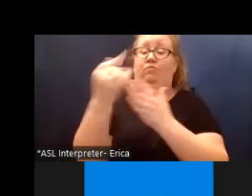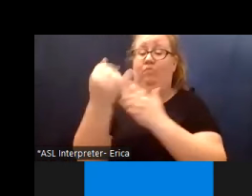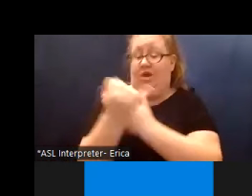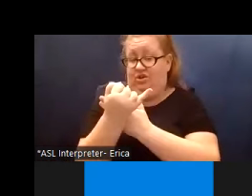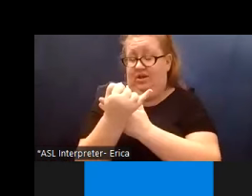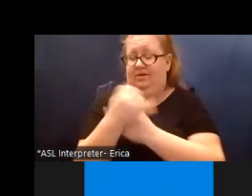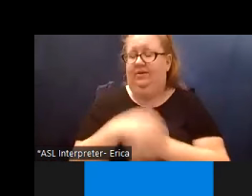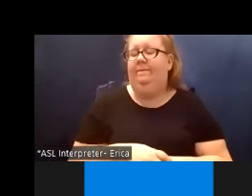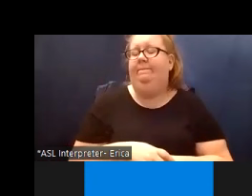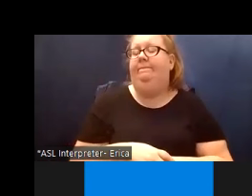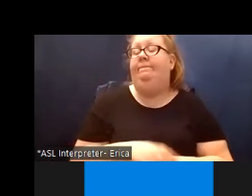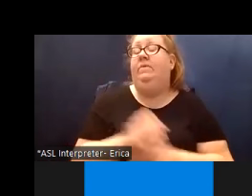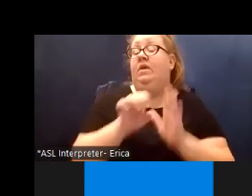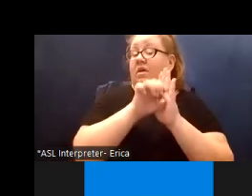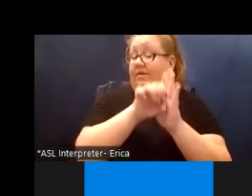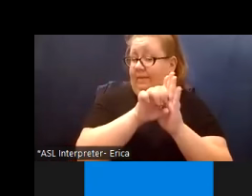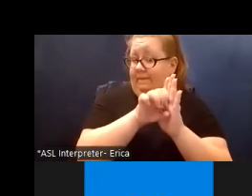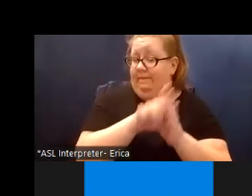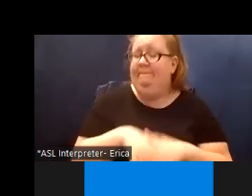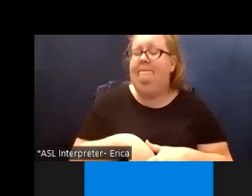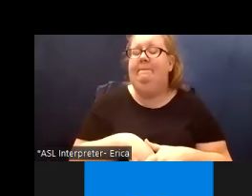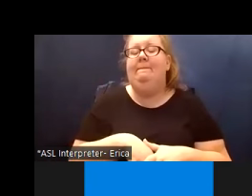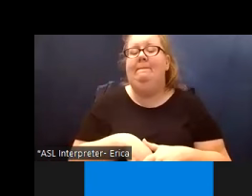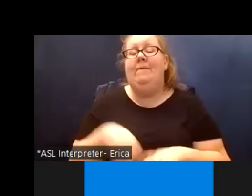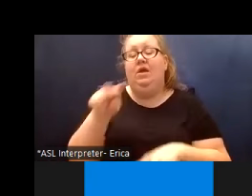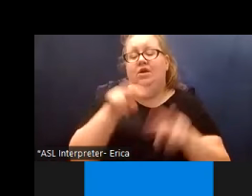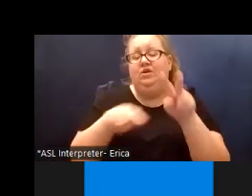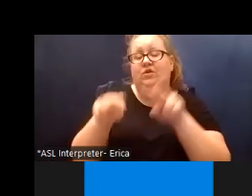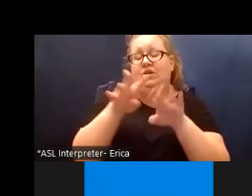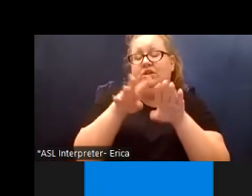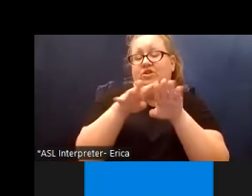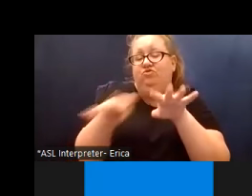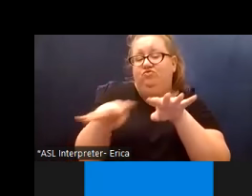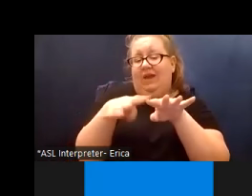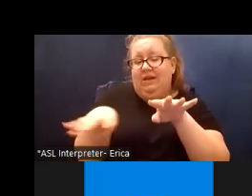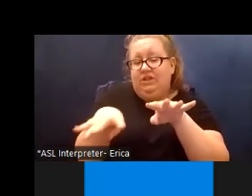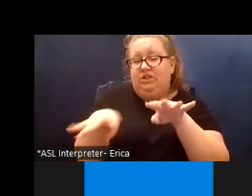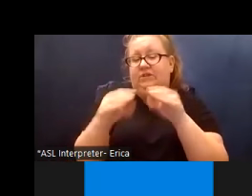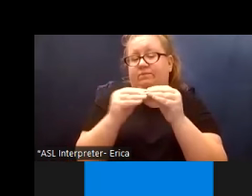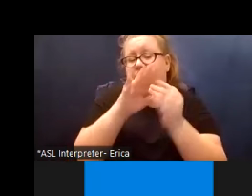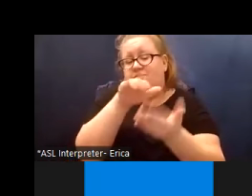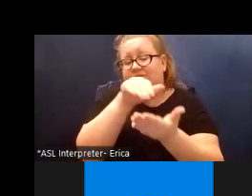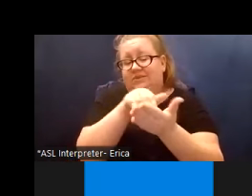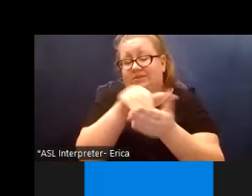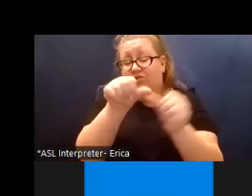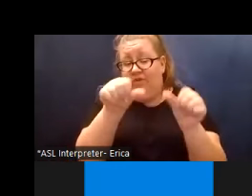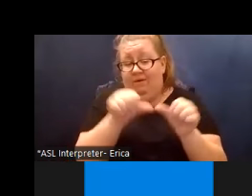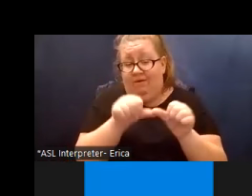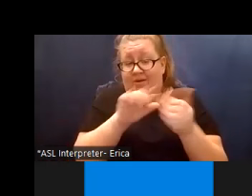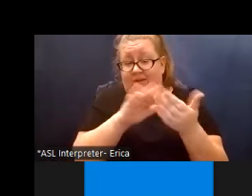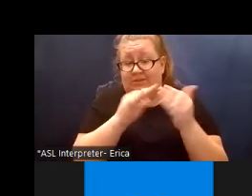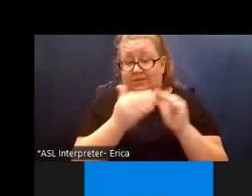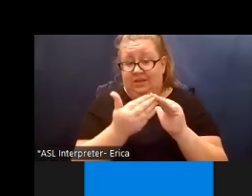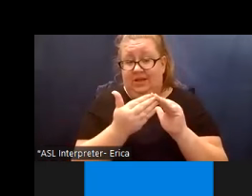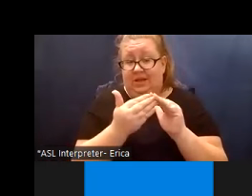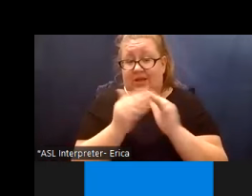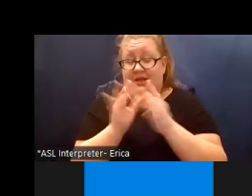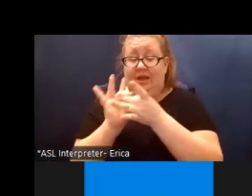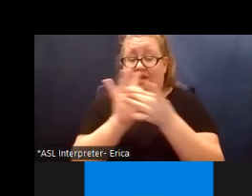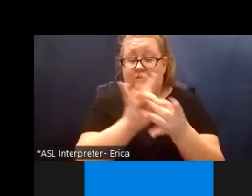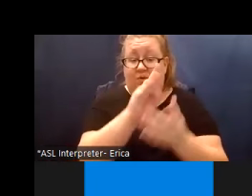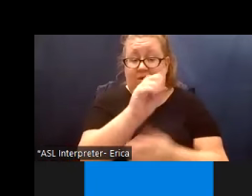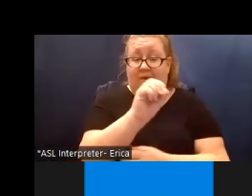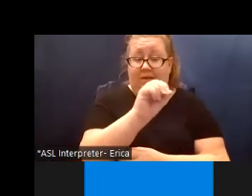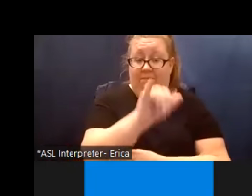For example, if we're looking at the drainage in the more central area of the city going out towards the bay, we